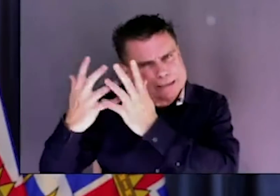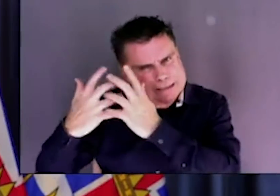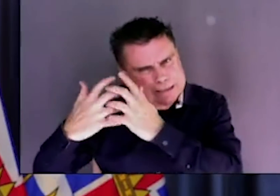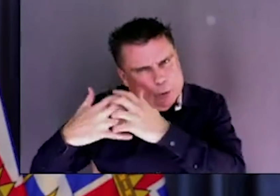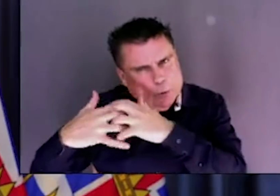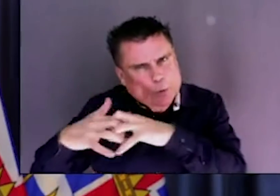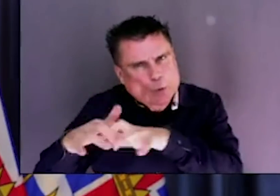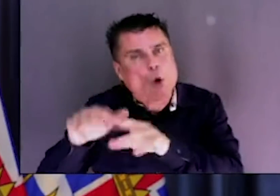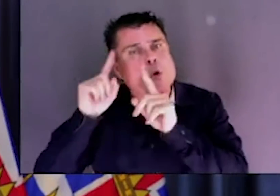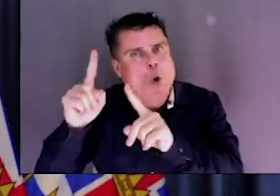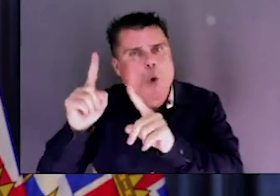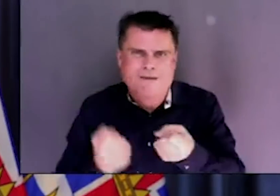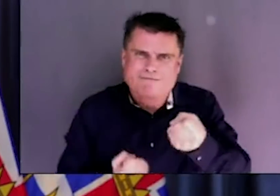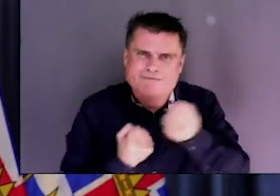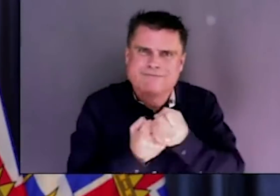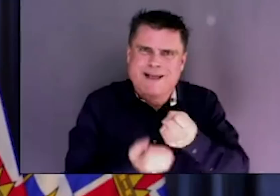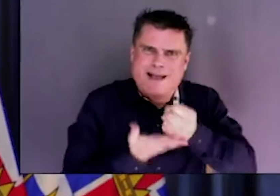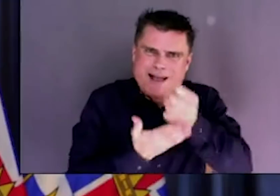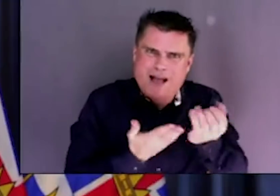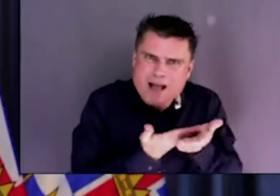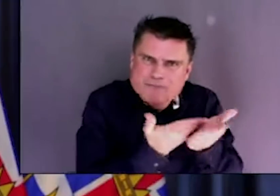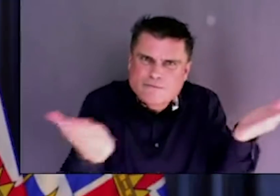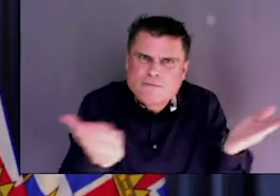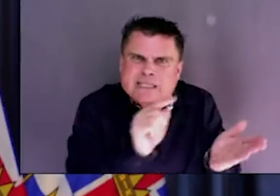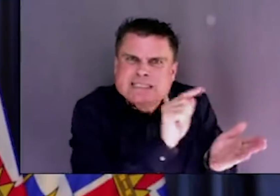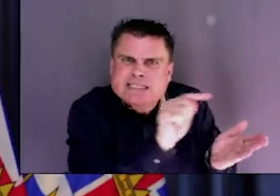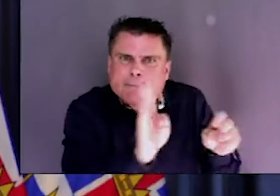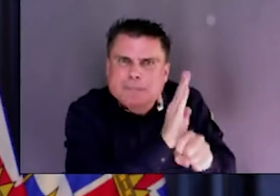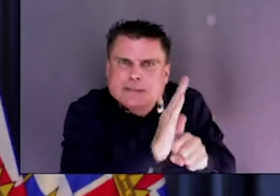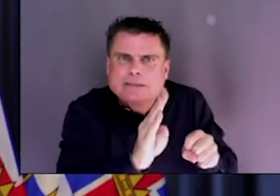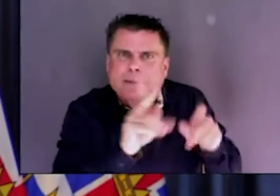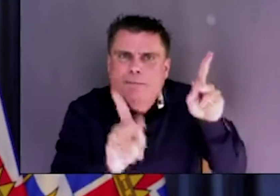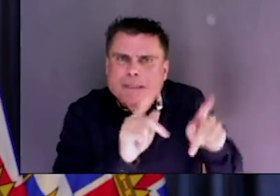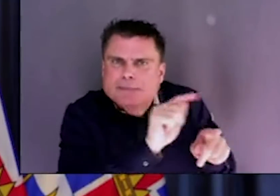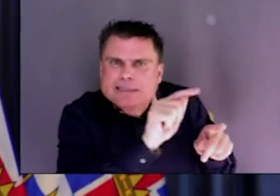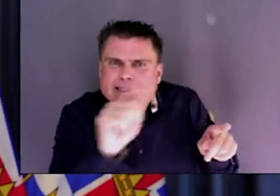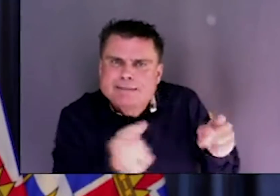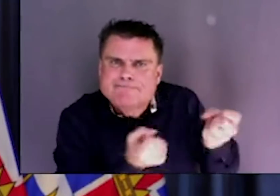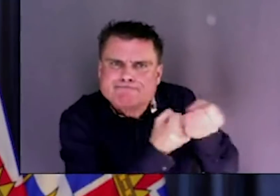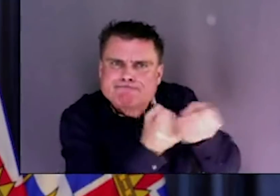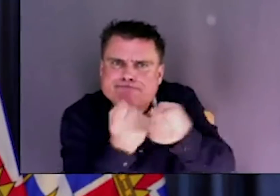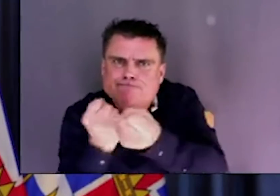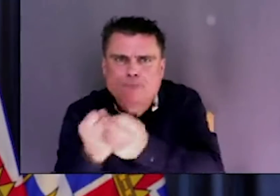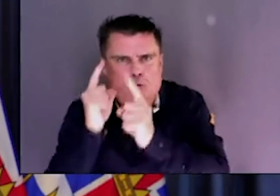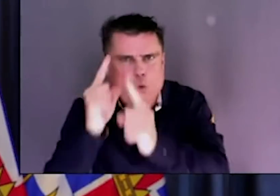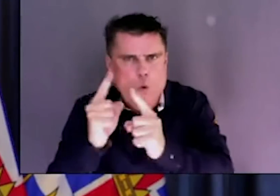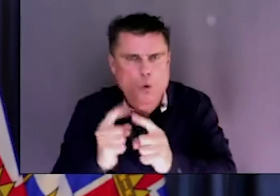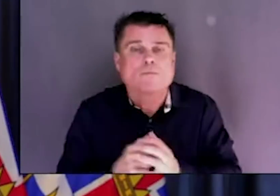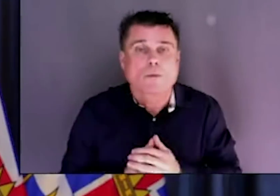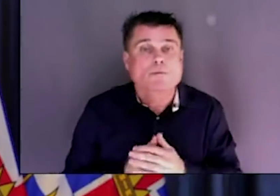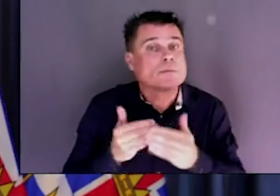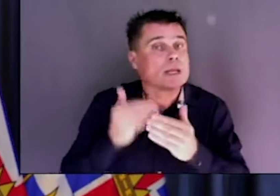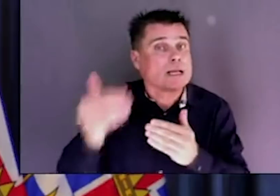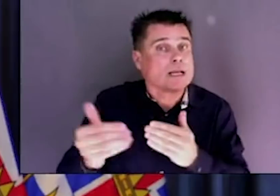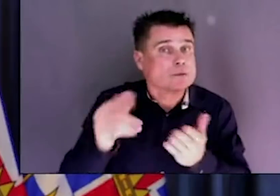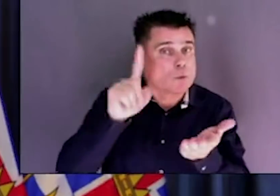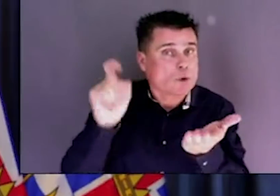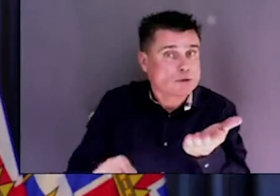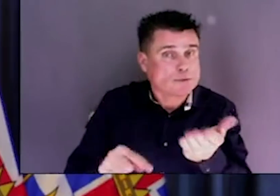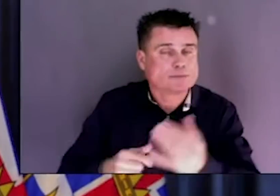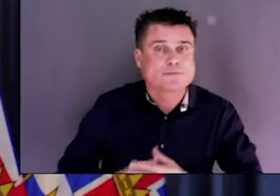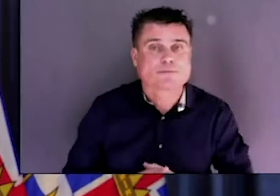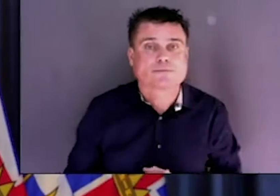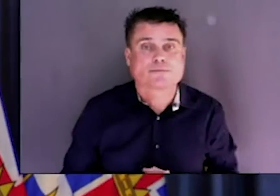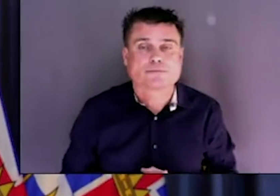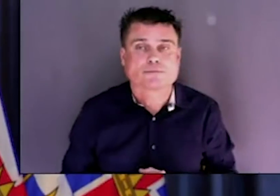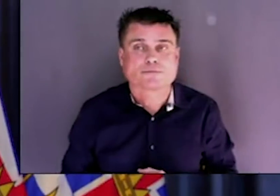and Ravi's working on that right now. Our next question is from Binder Sajan, CTV. Hi, Premier. I know that you